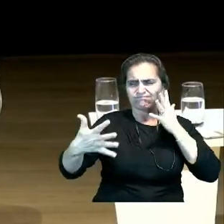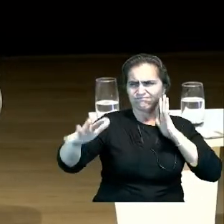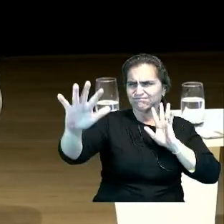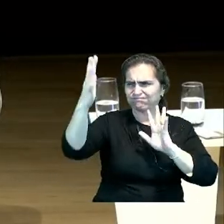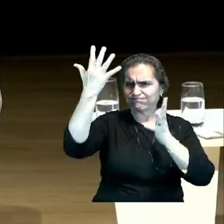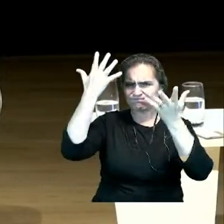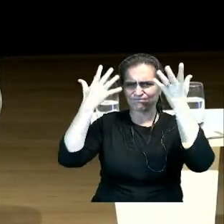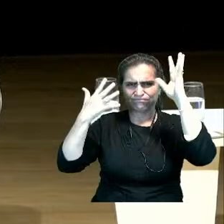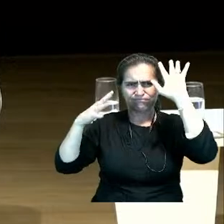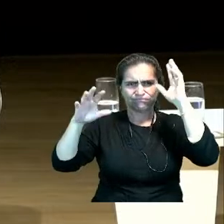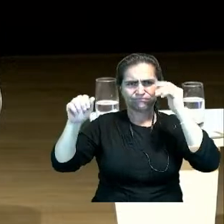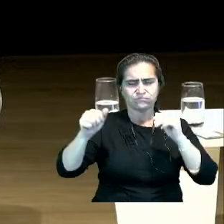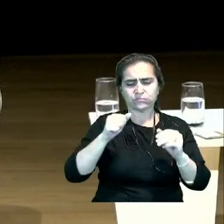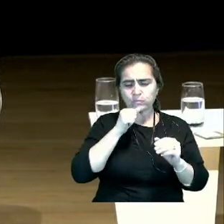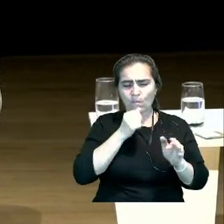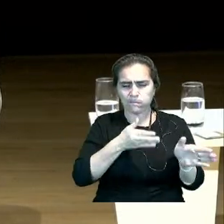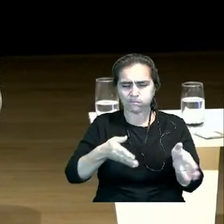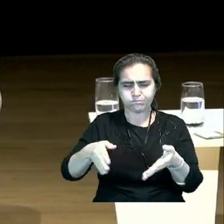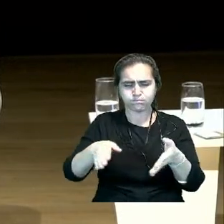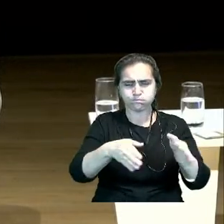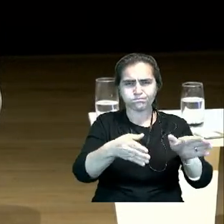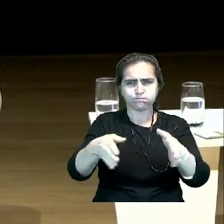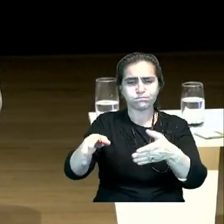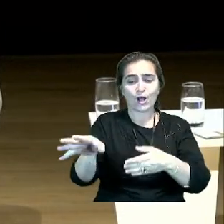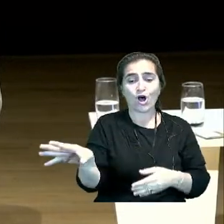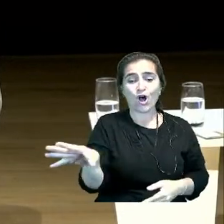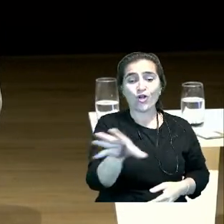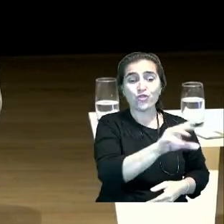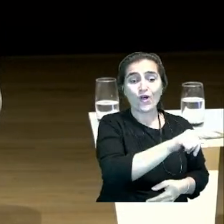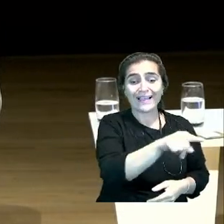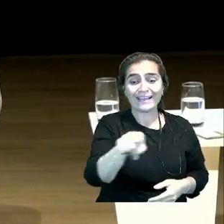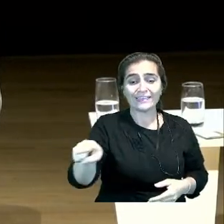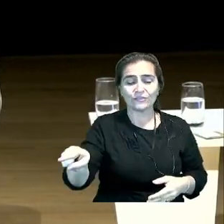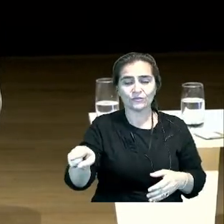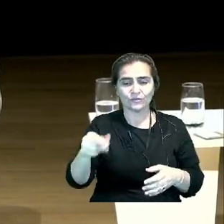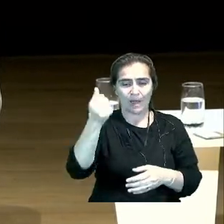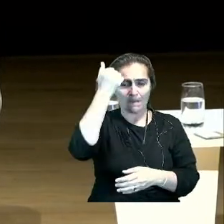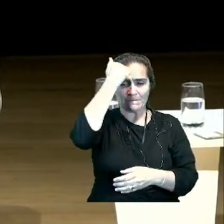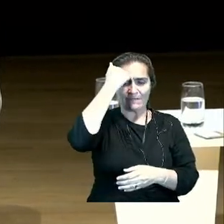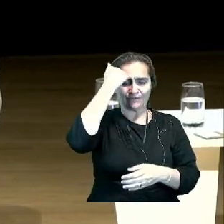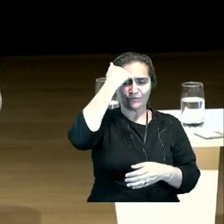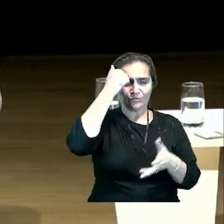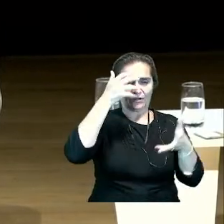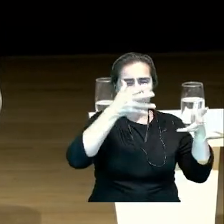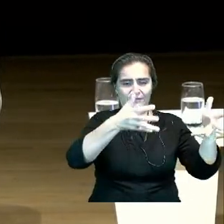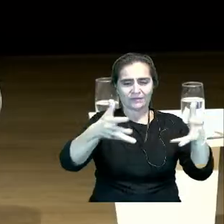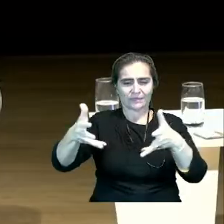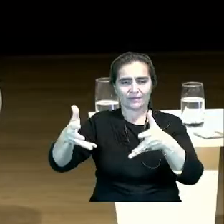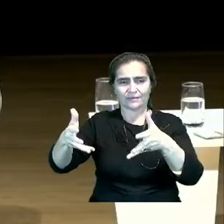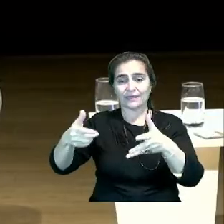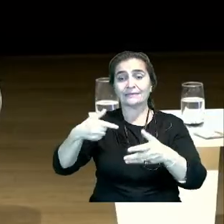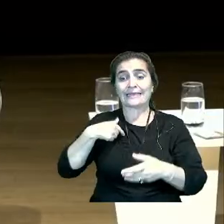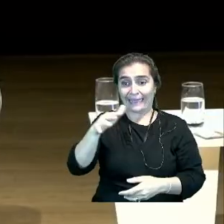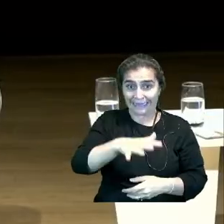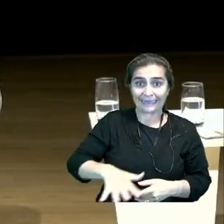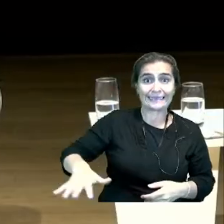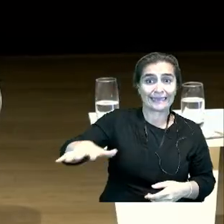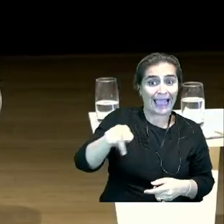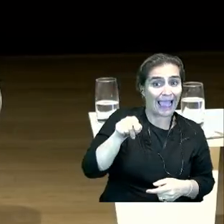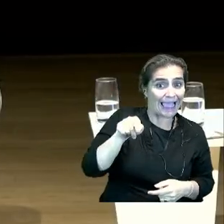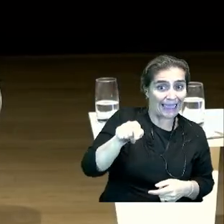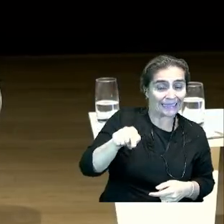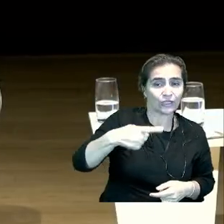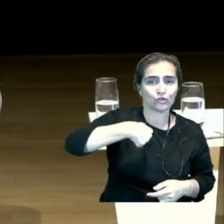a master as the jungle and rivers. And in that information of